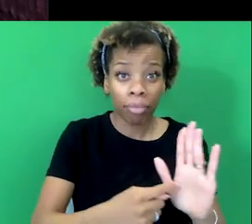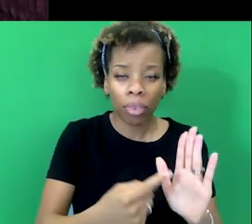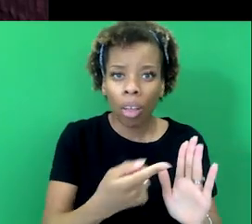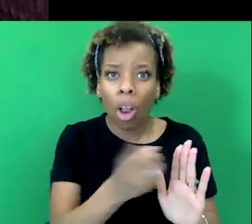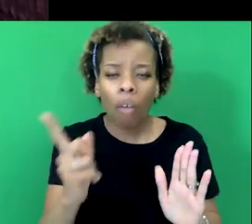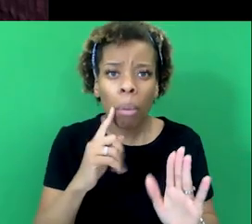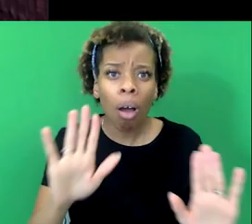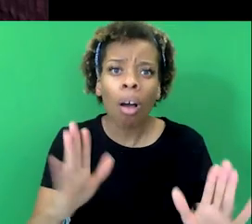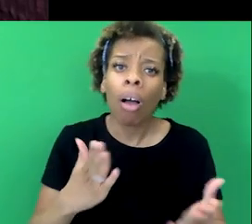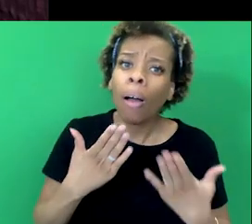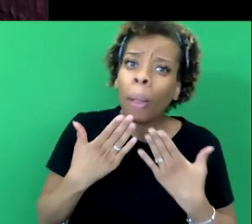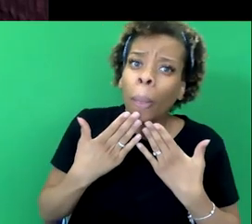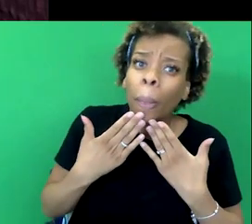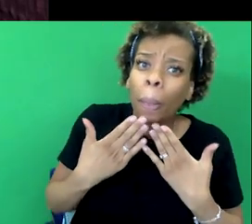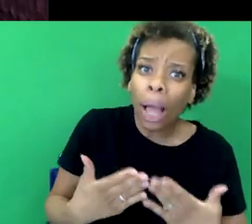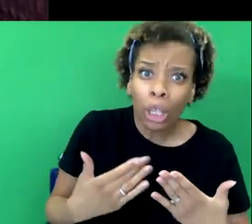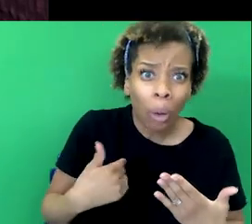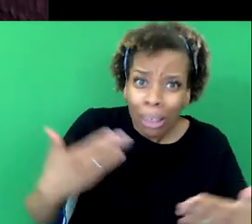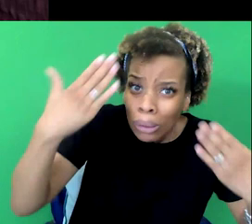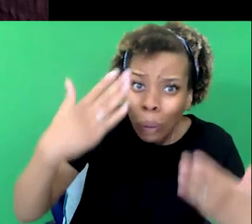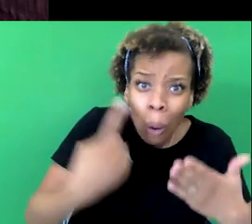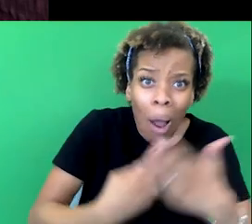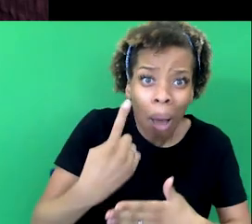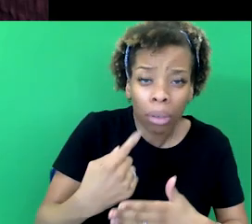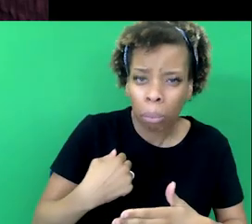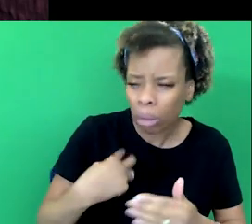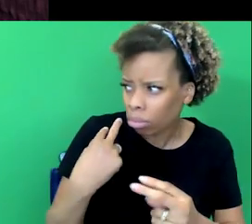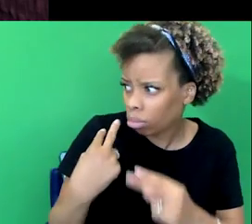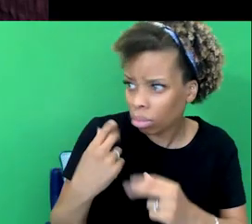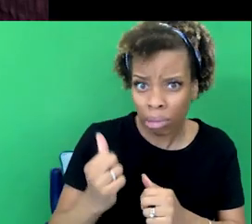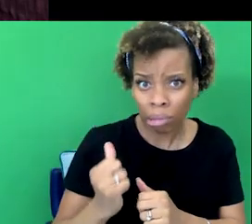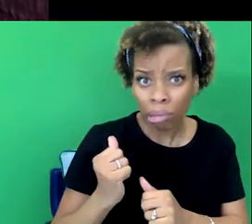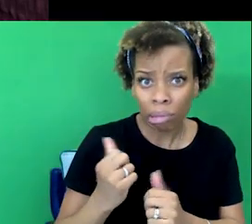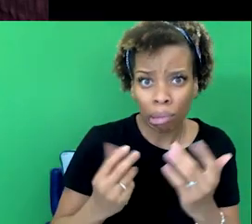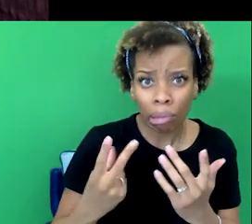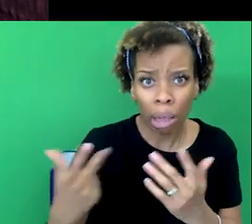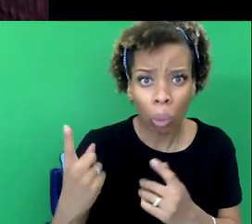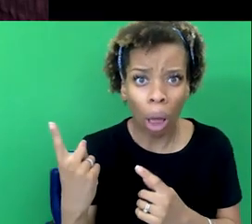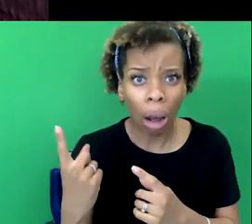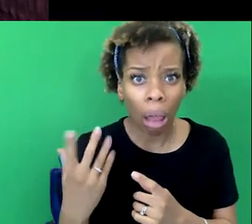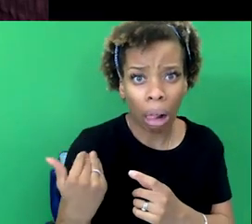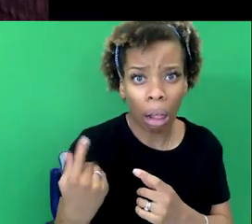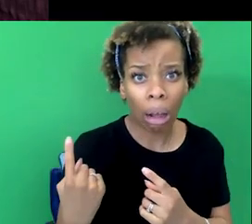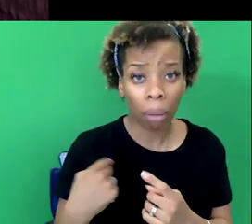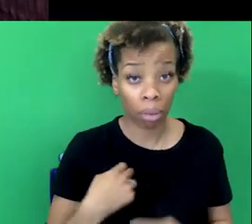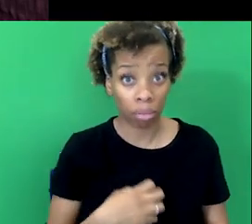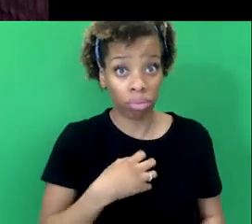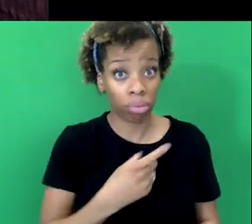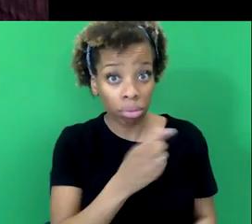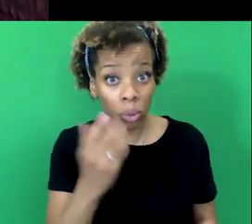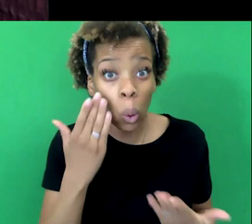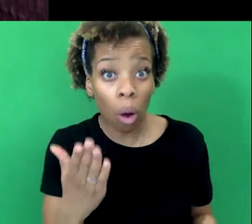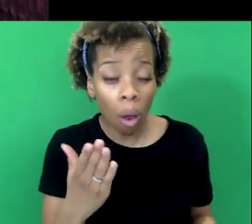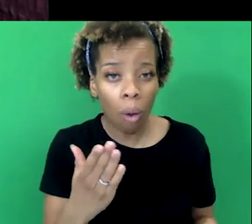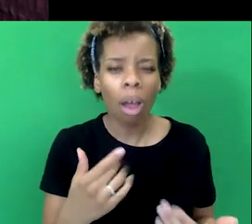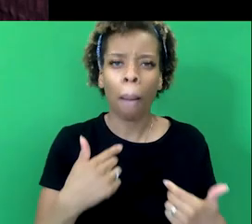history. This was 1981. It's not that long ago. This was shocking to me. But also, it's galvanizing to be